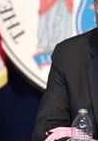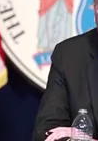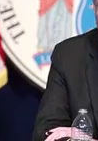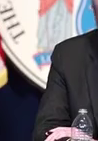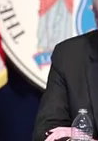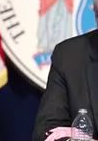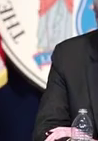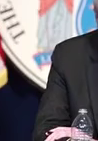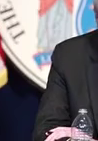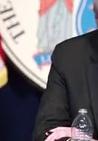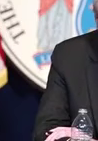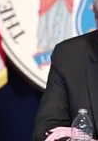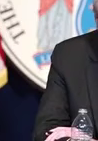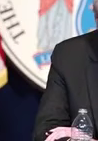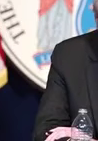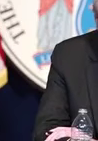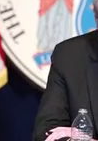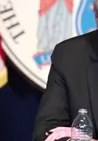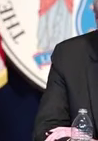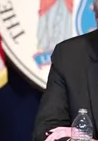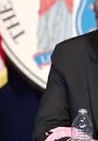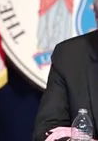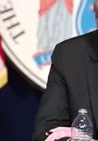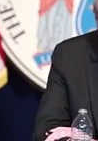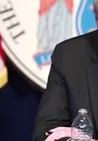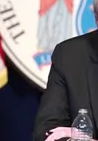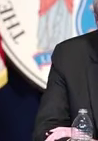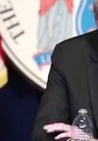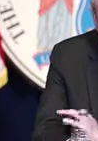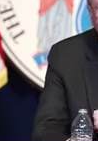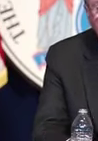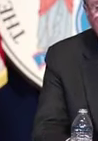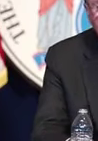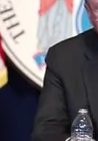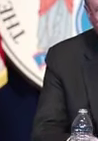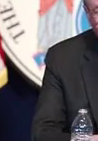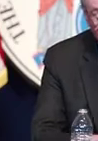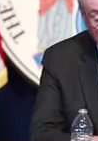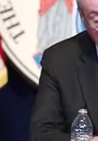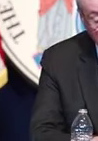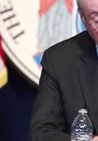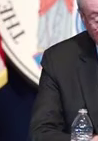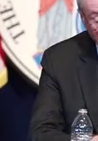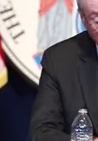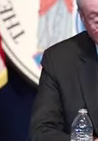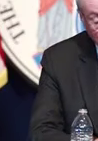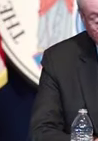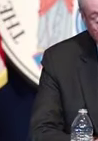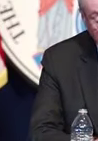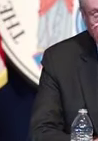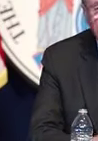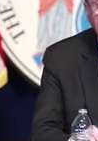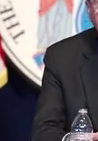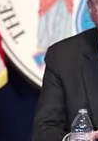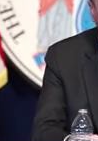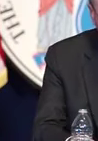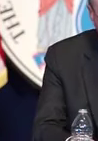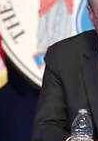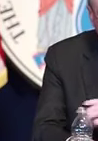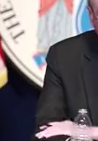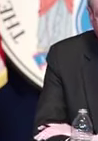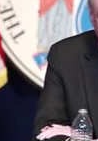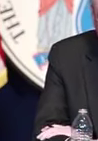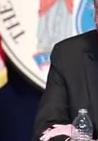him on Saturday. He was only 3 months shy of making his 5th anniversary as a police officer. He will